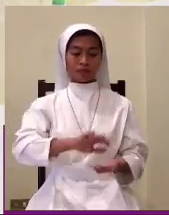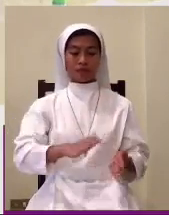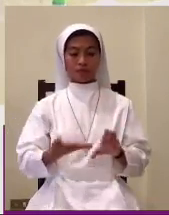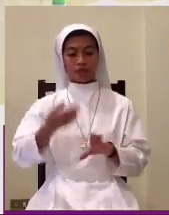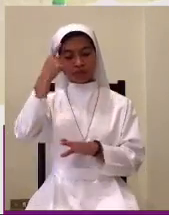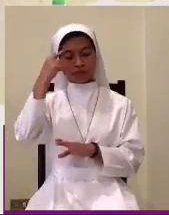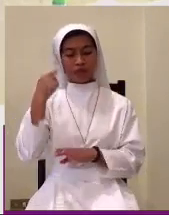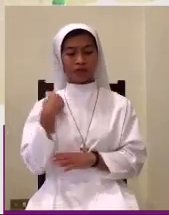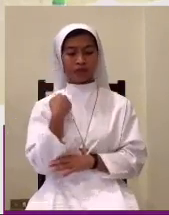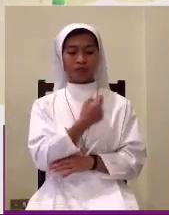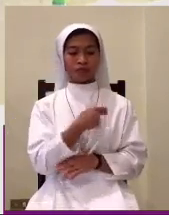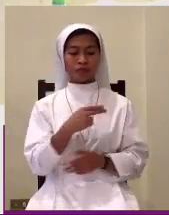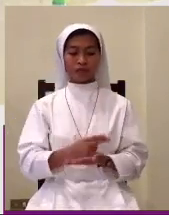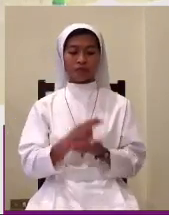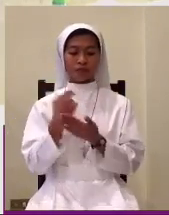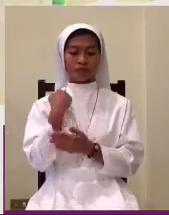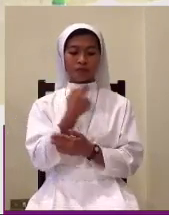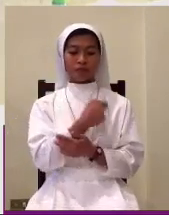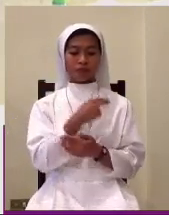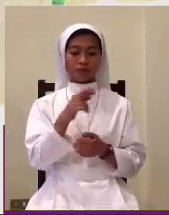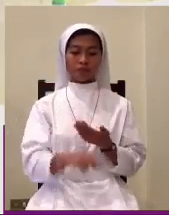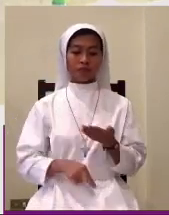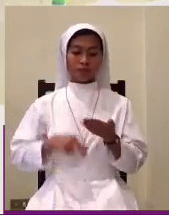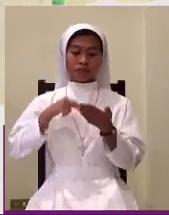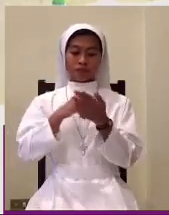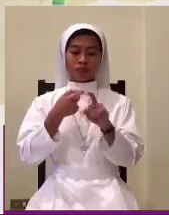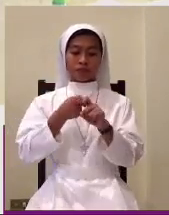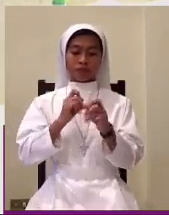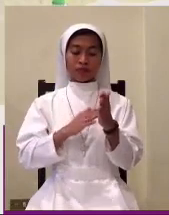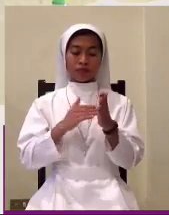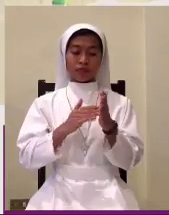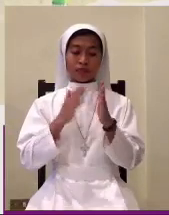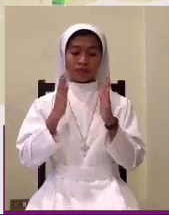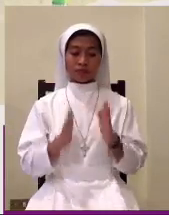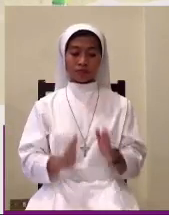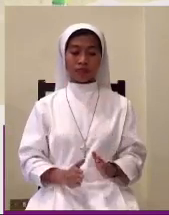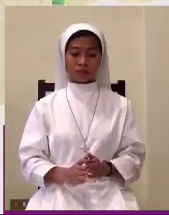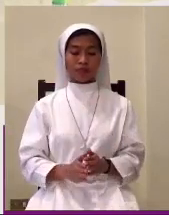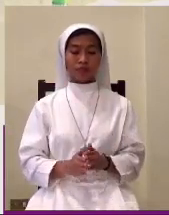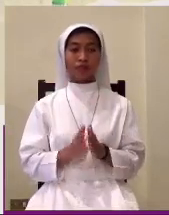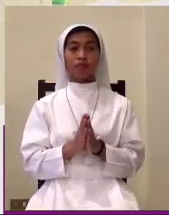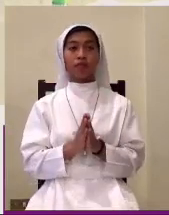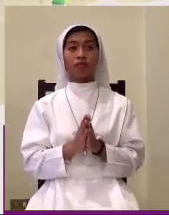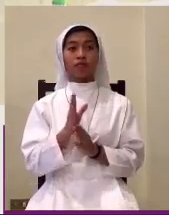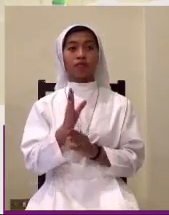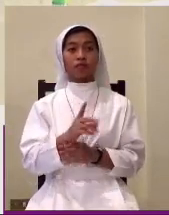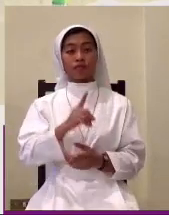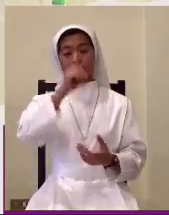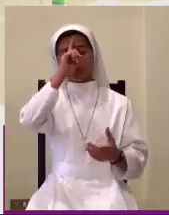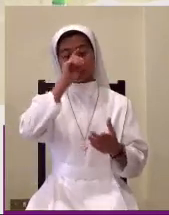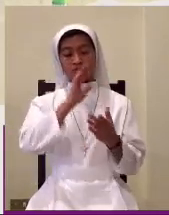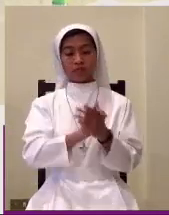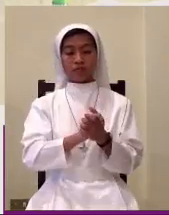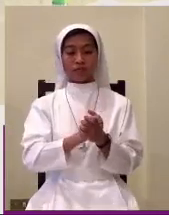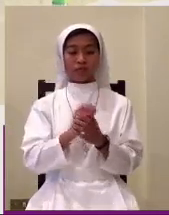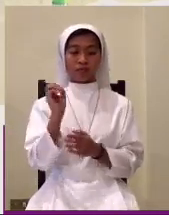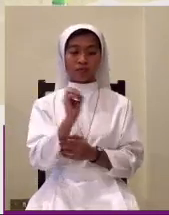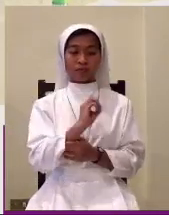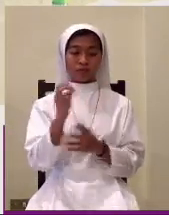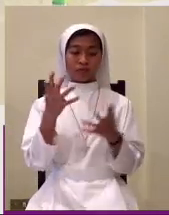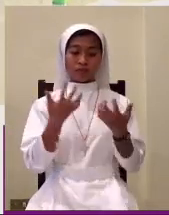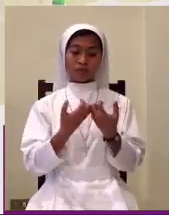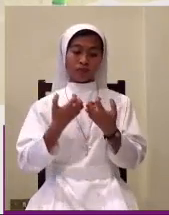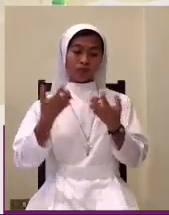to rise from our weakness and despair, believing that nothing can ever separate us from